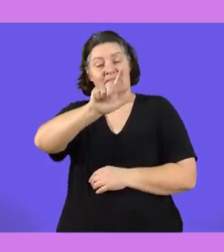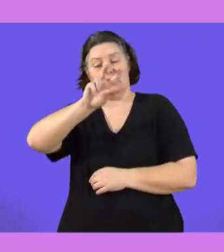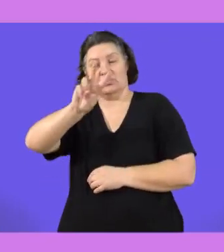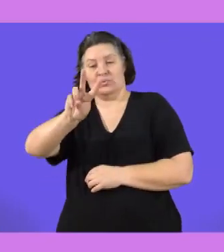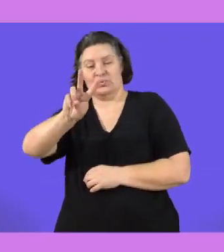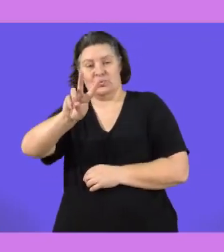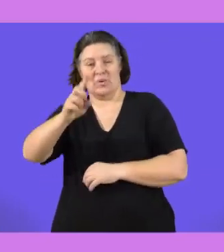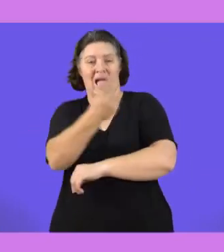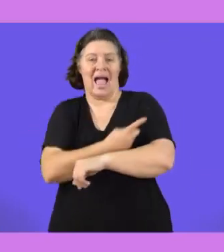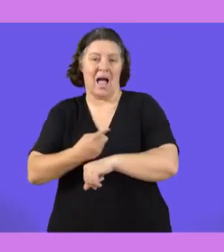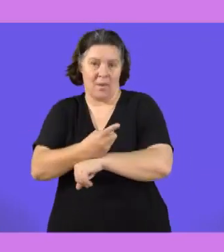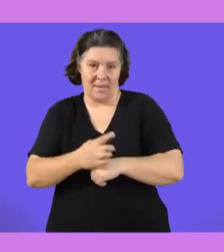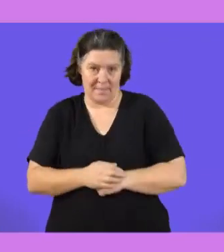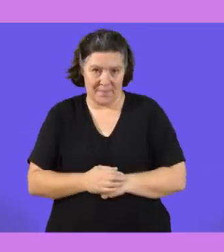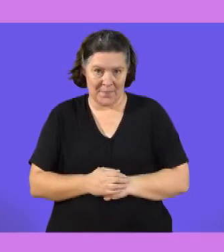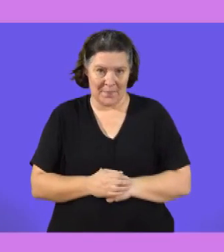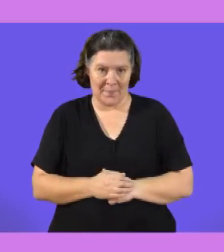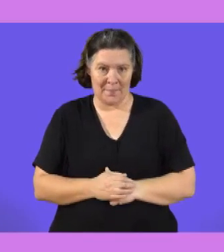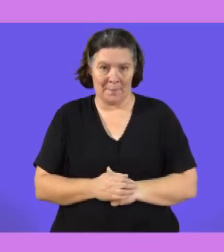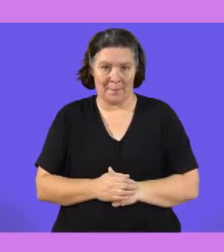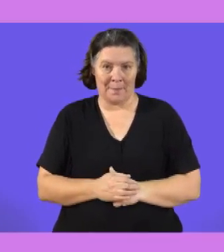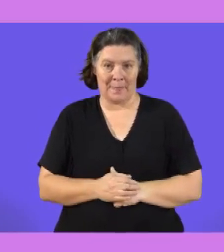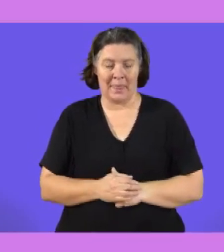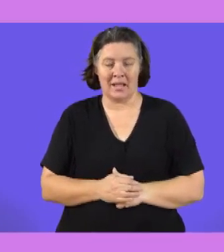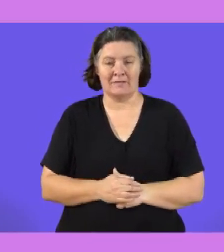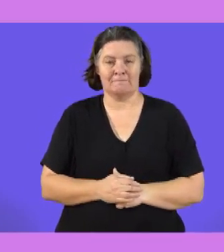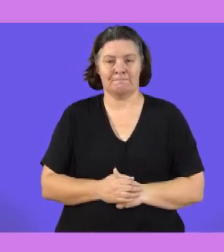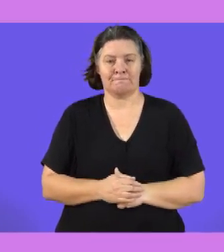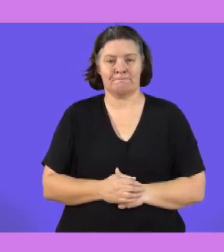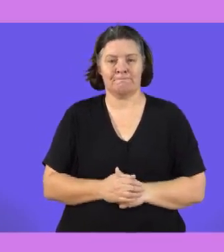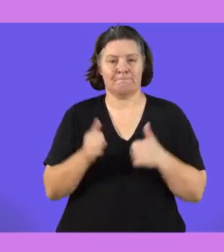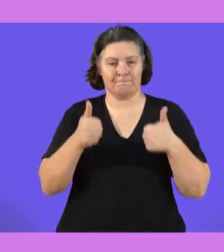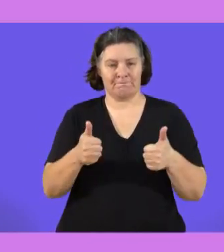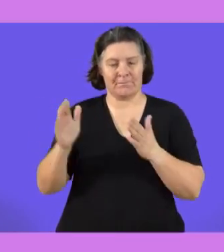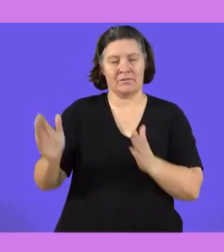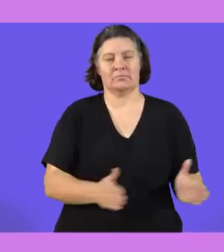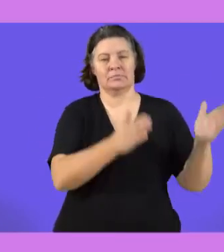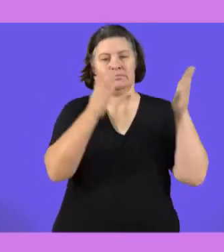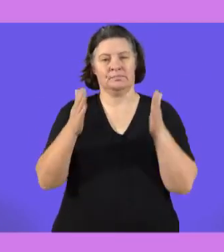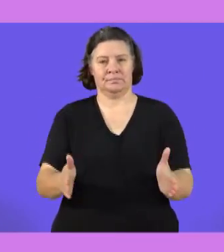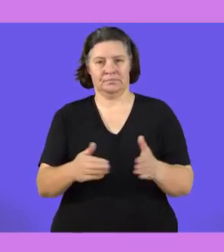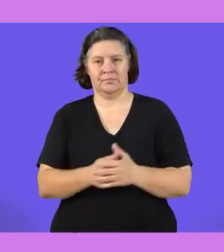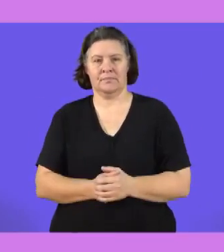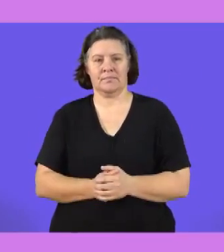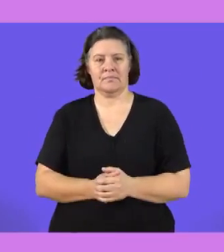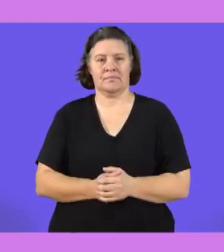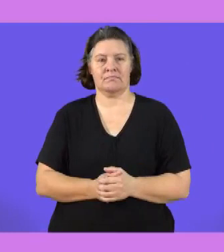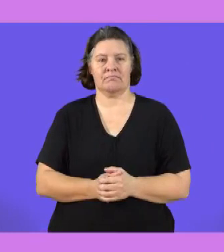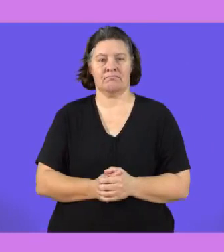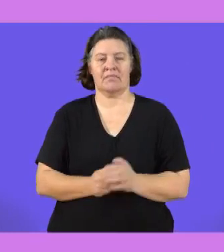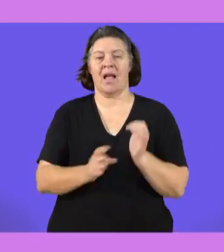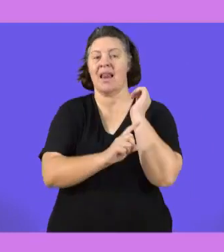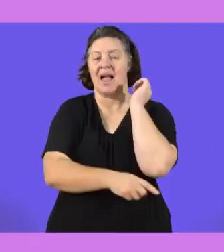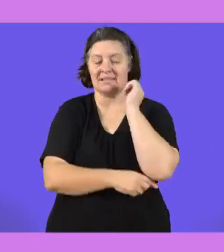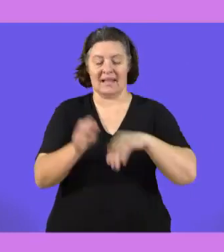672, and that will be hours. All right, then let's move on. One last thing, it